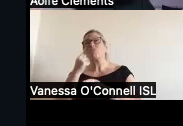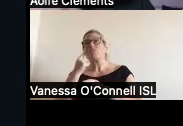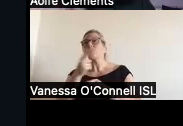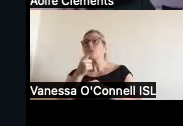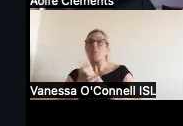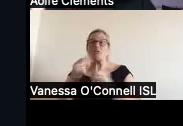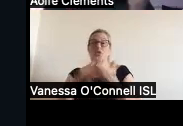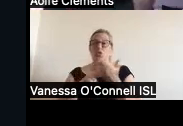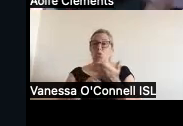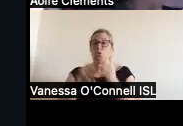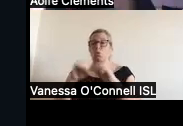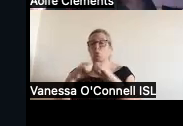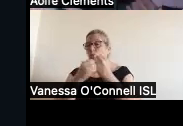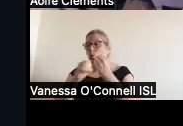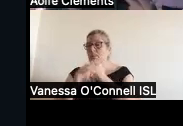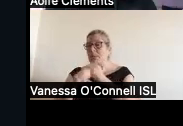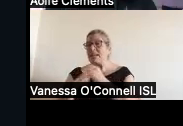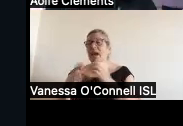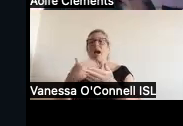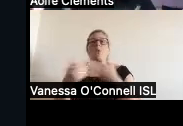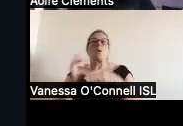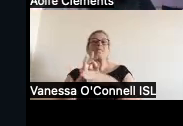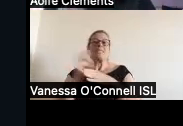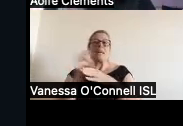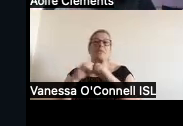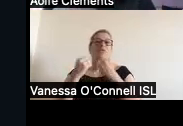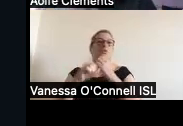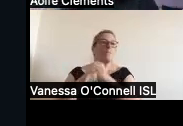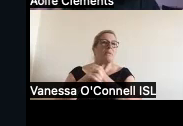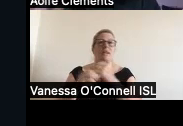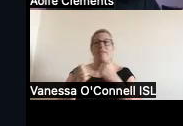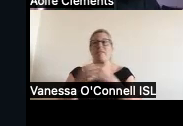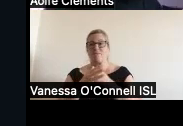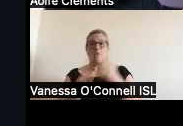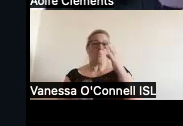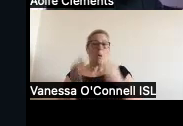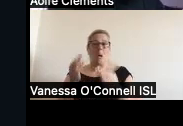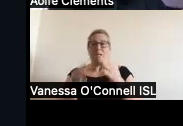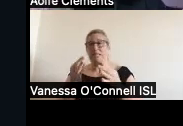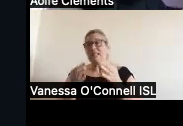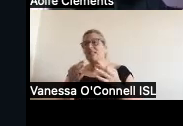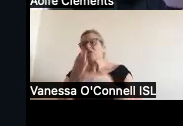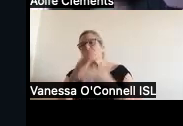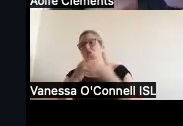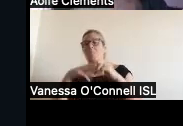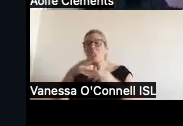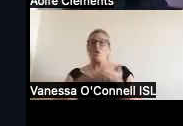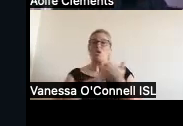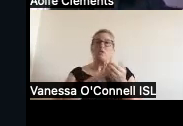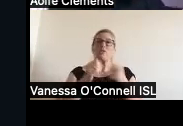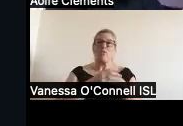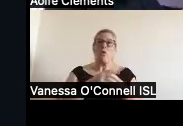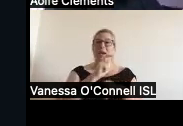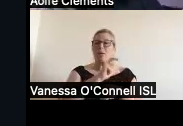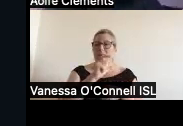social media, what types of social media are better for like what types of politicians. So for example, Facebook might be more useful for a councillor, Twitter might be more